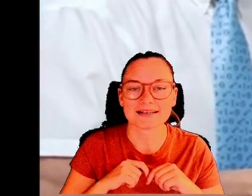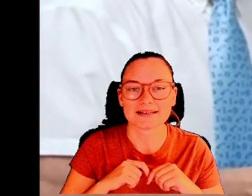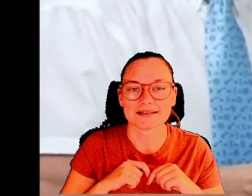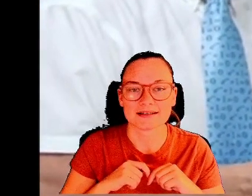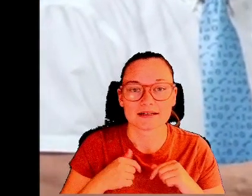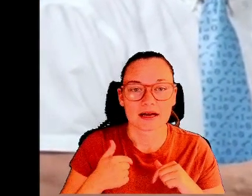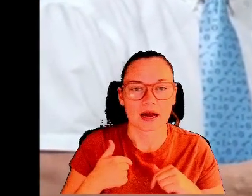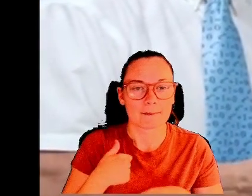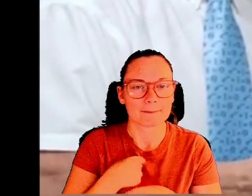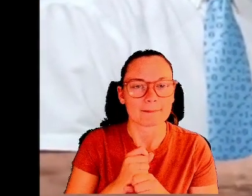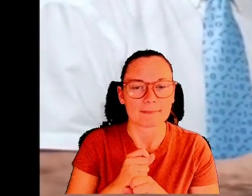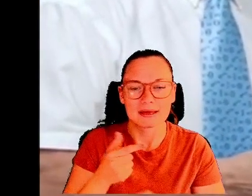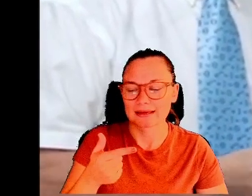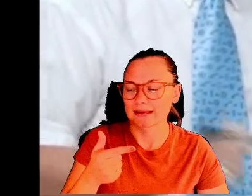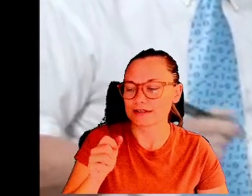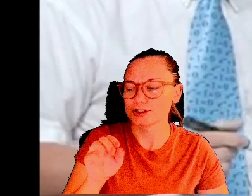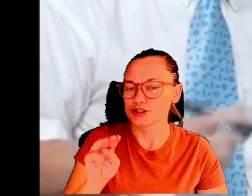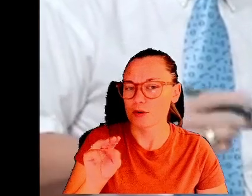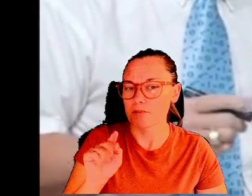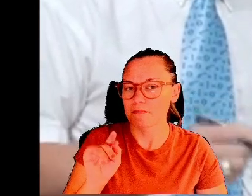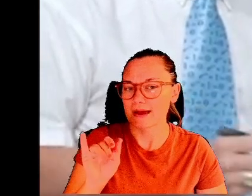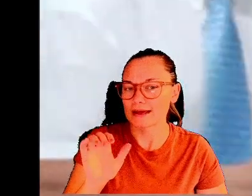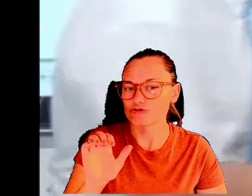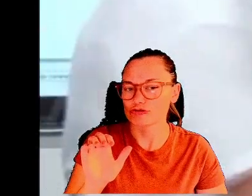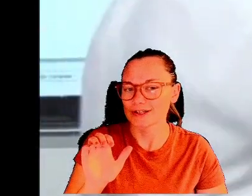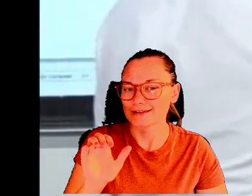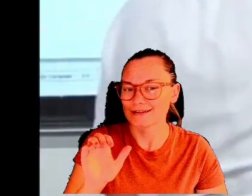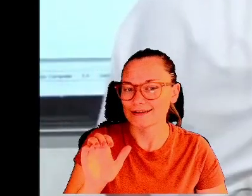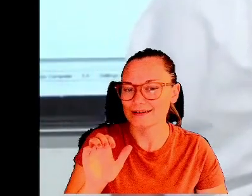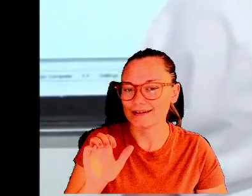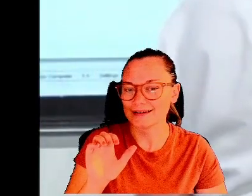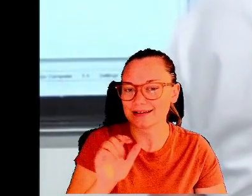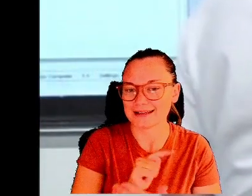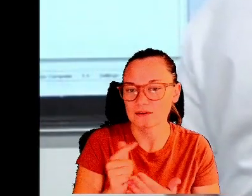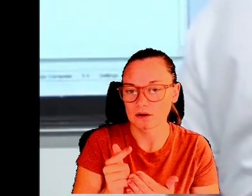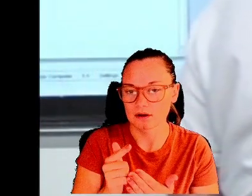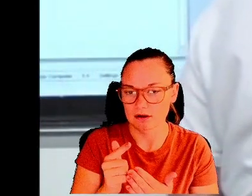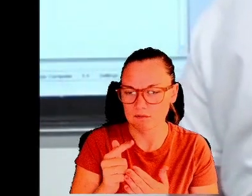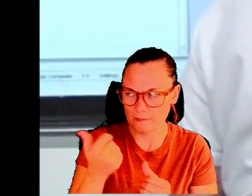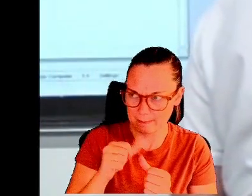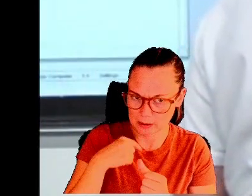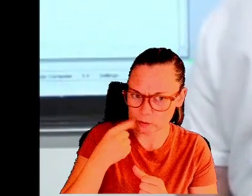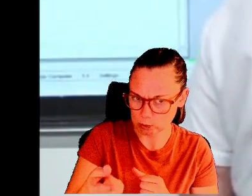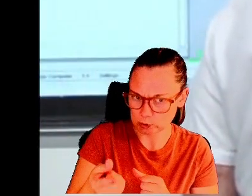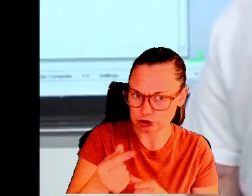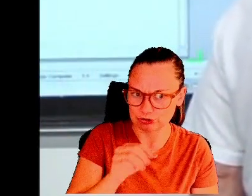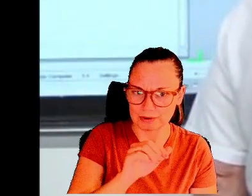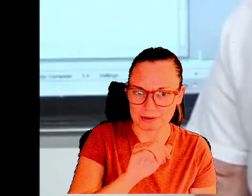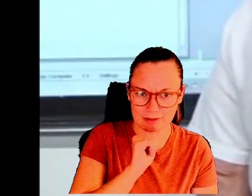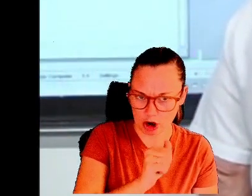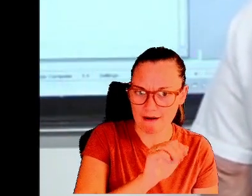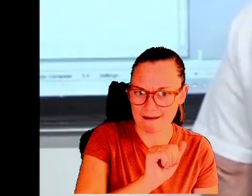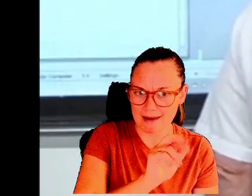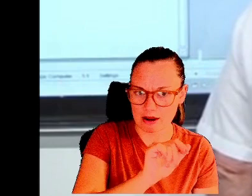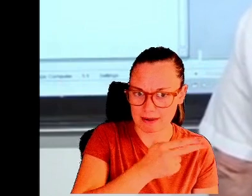geometric sequence. Did I say that? These sequences are not called arithmetic, they're called geometric.